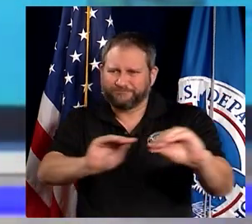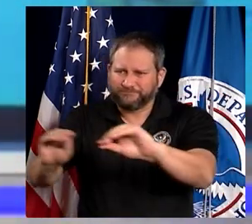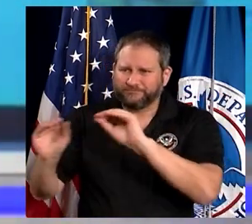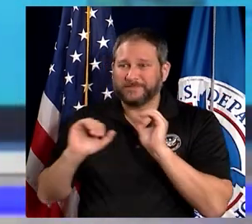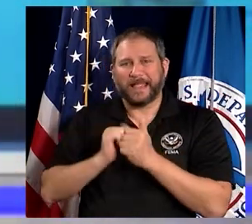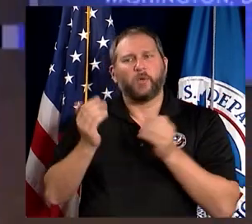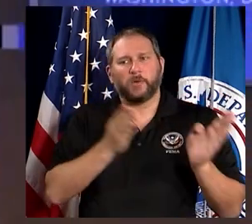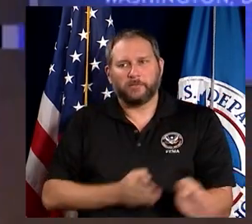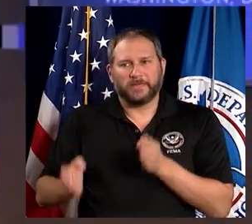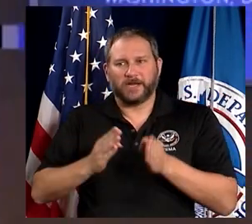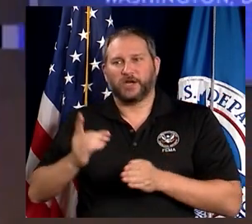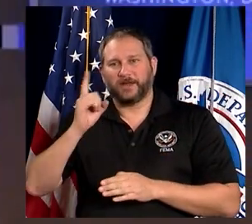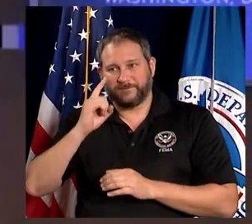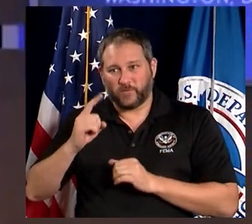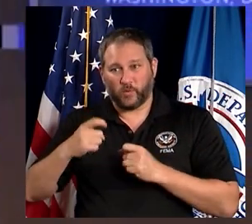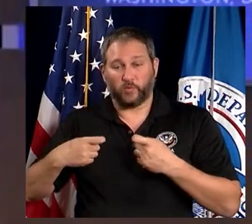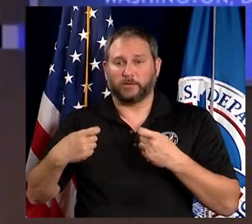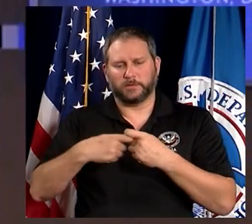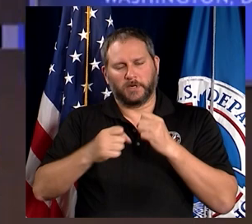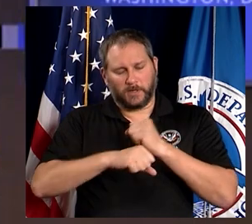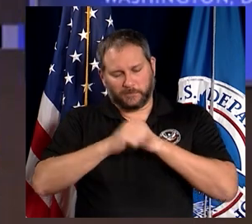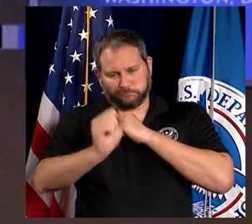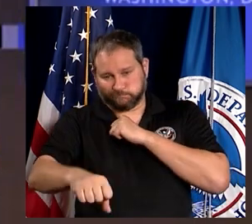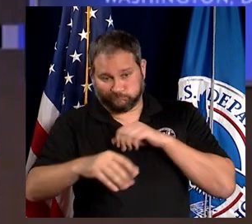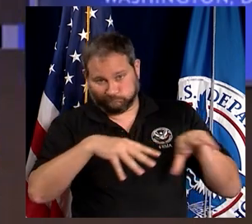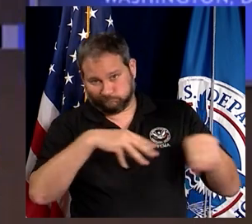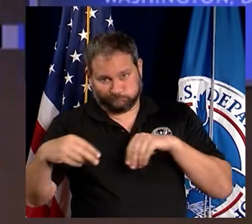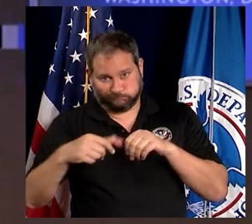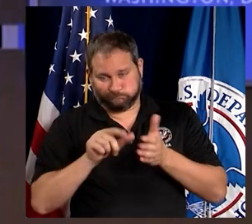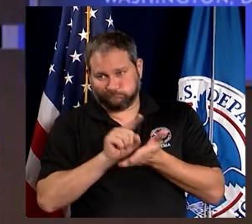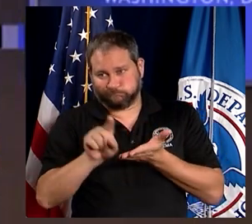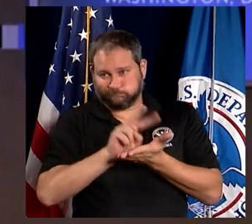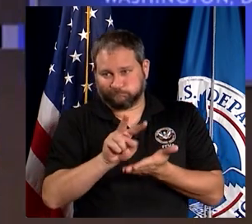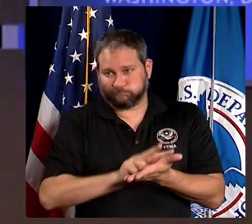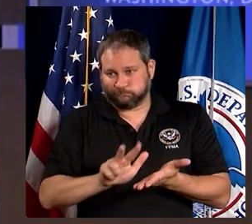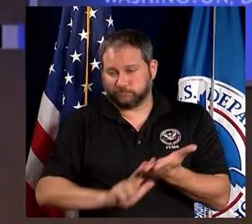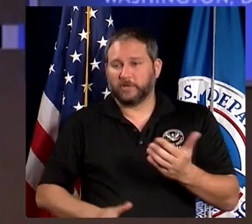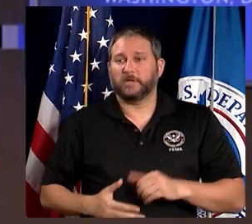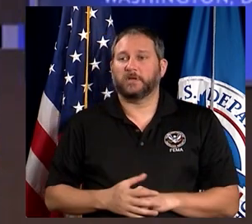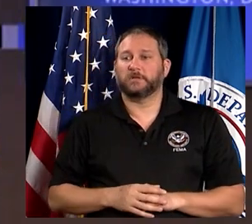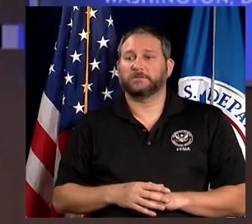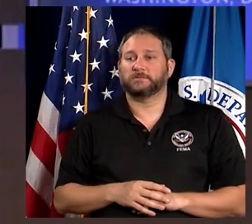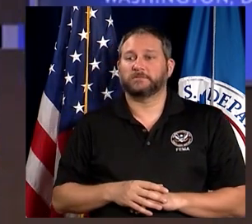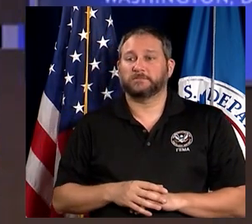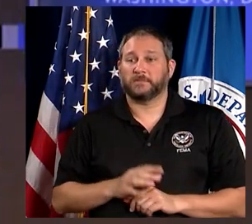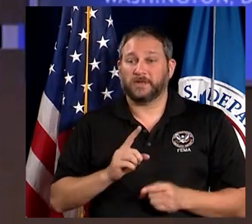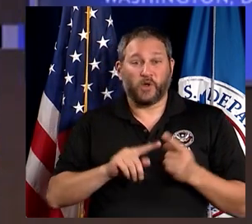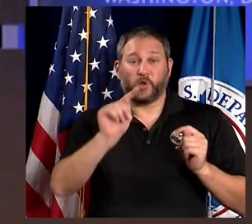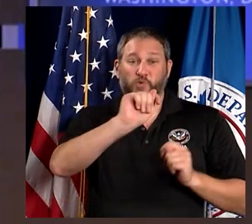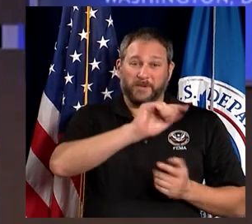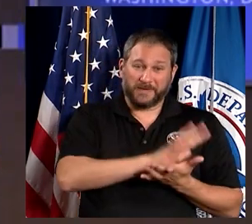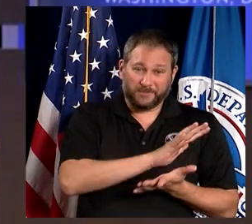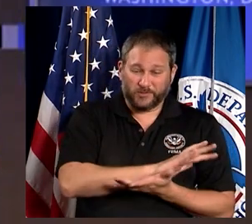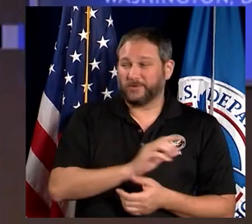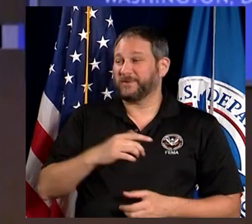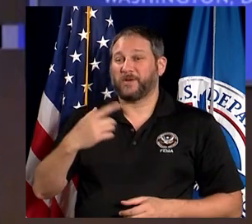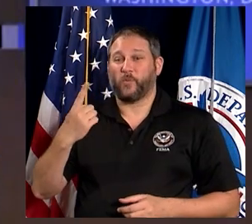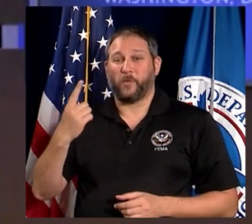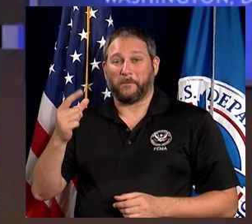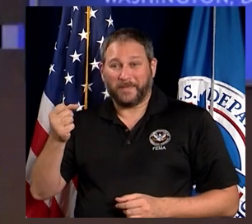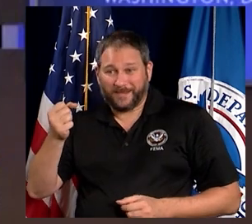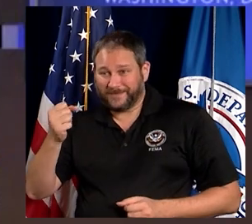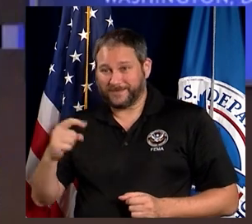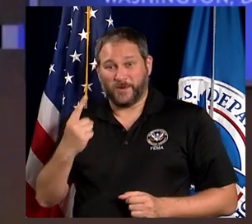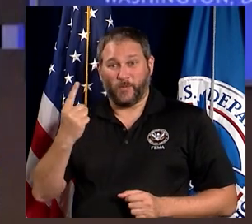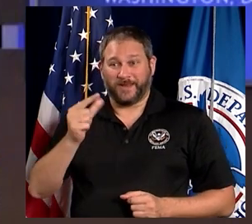extended outage. Toilet paper and a gallon of milk helps for that first day. After